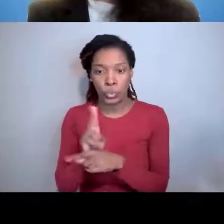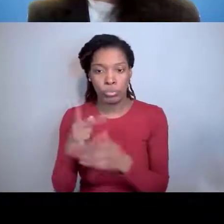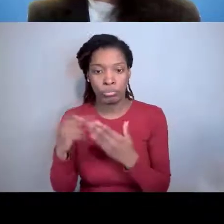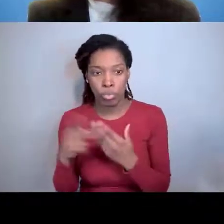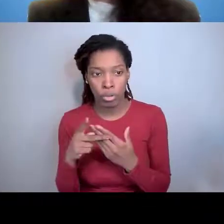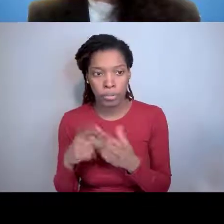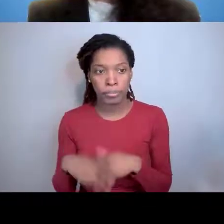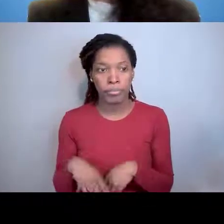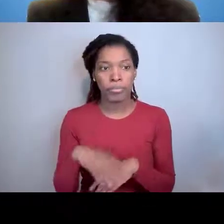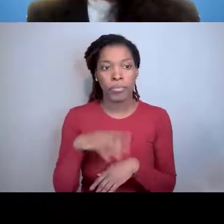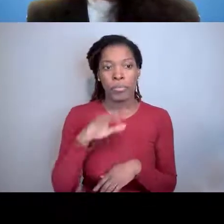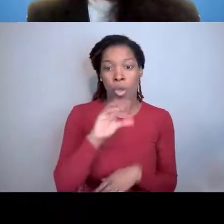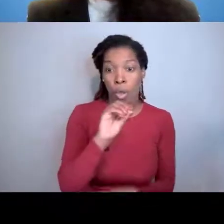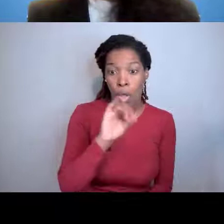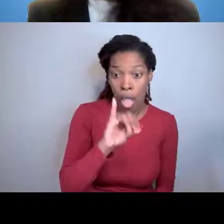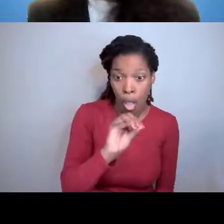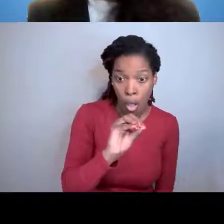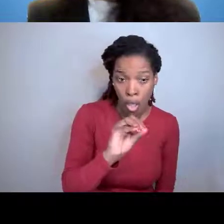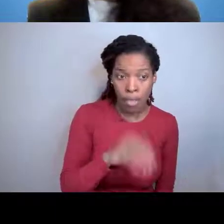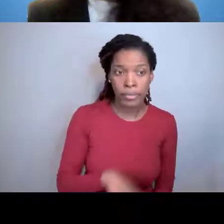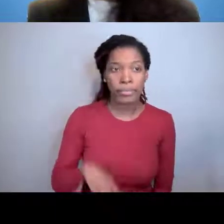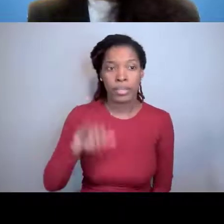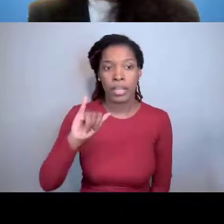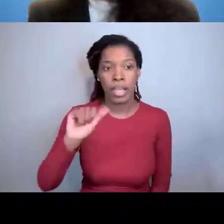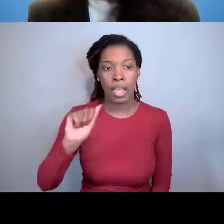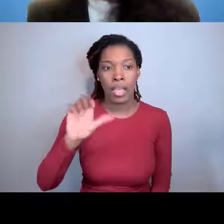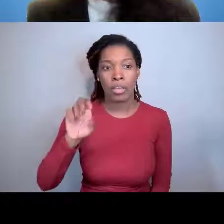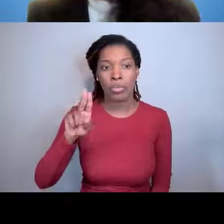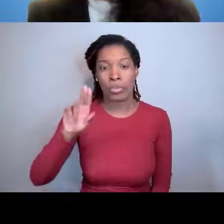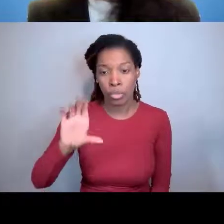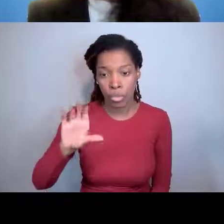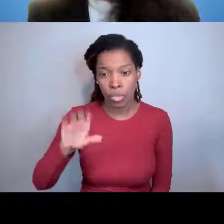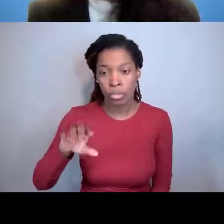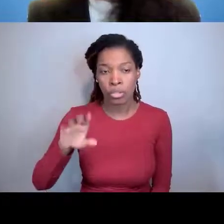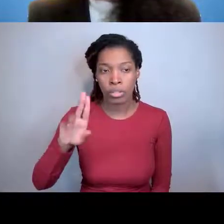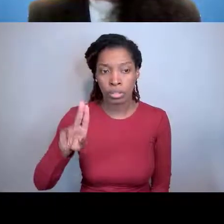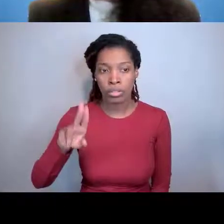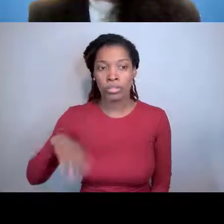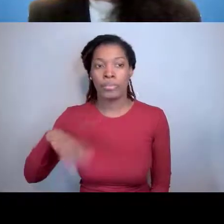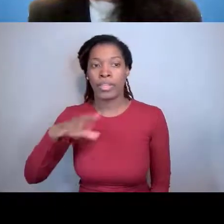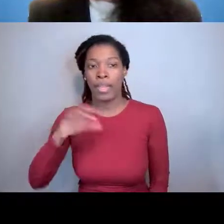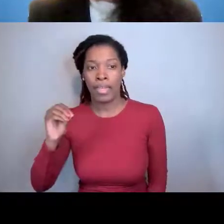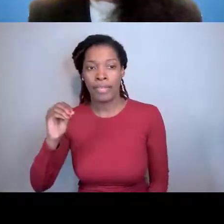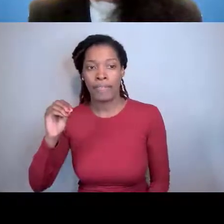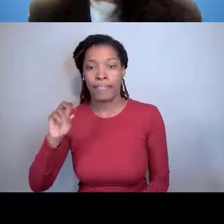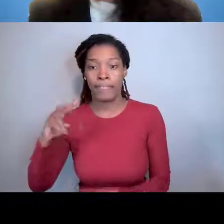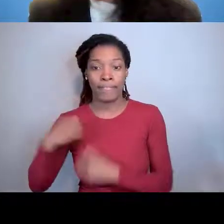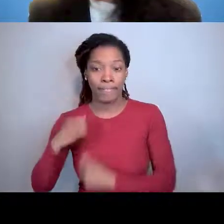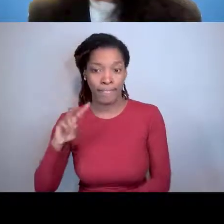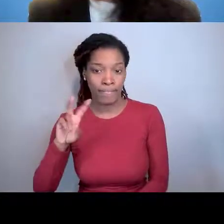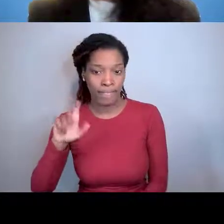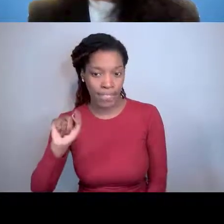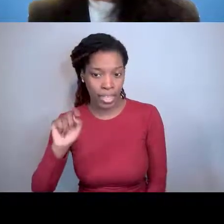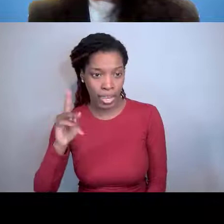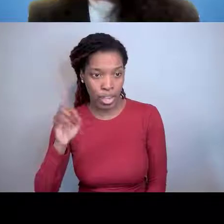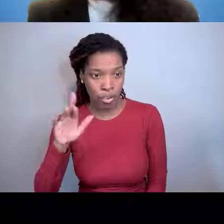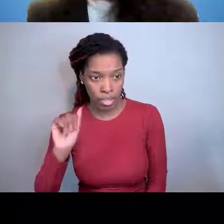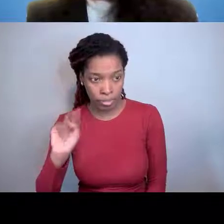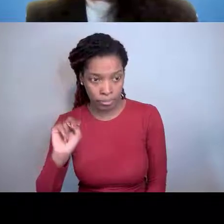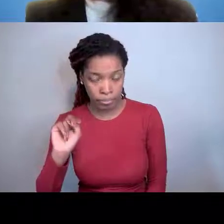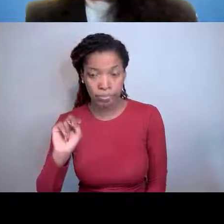a veterinarian, and the animal work will be conducted on site at this organization.